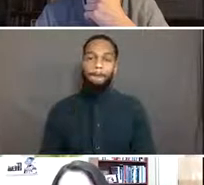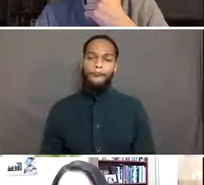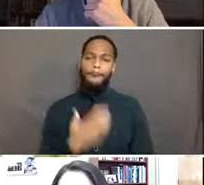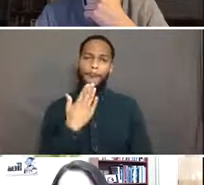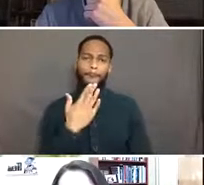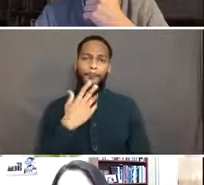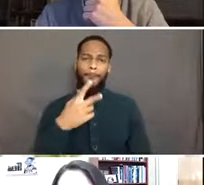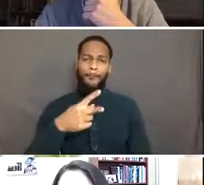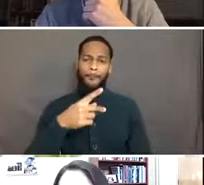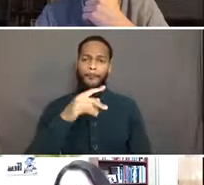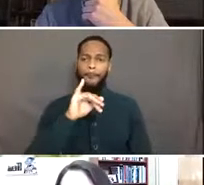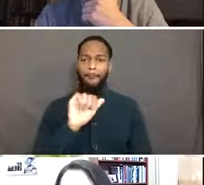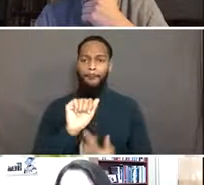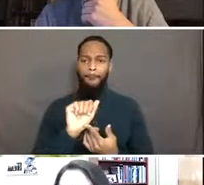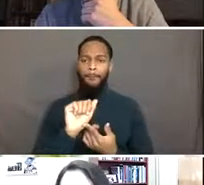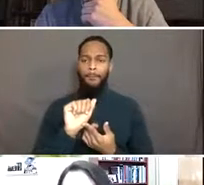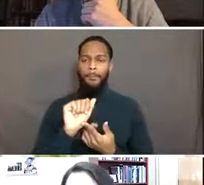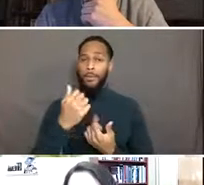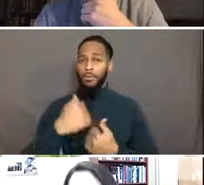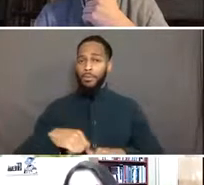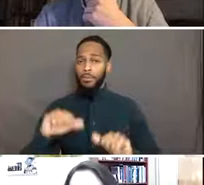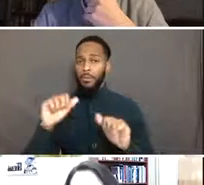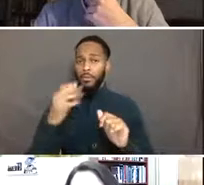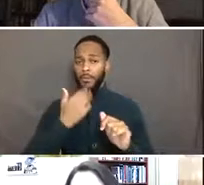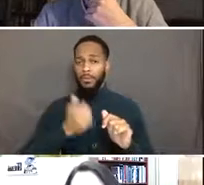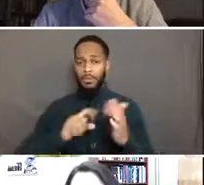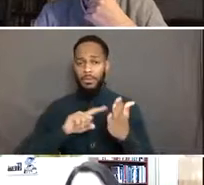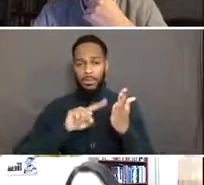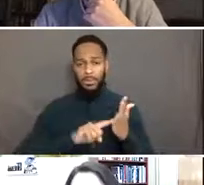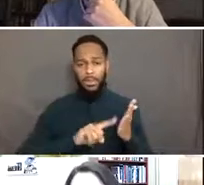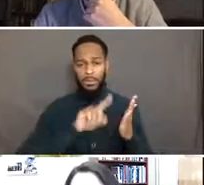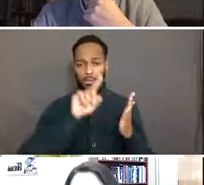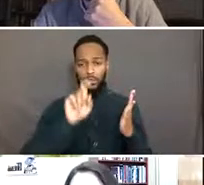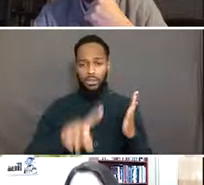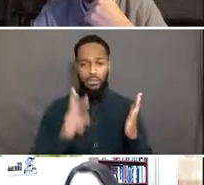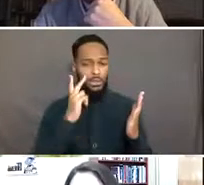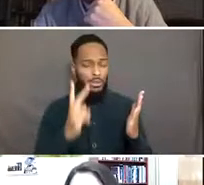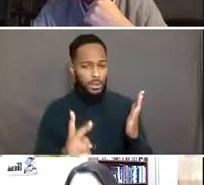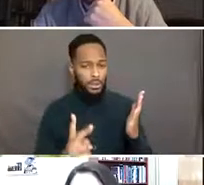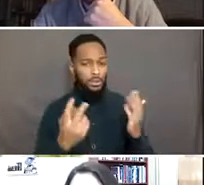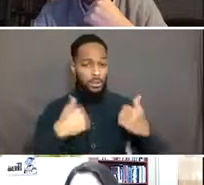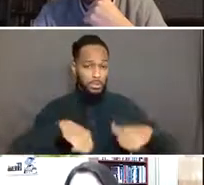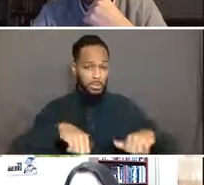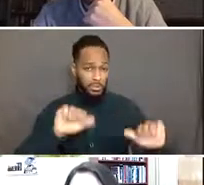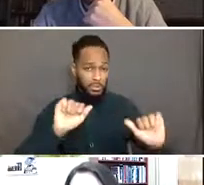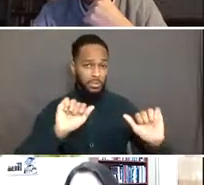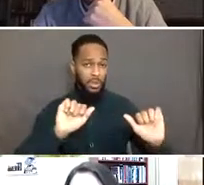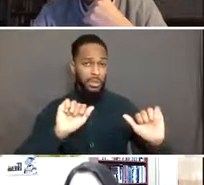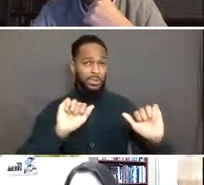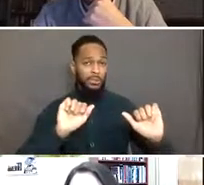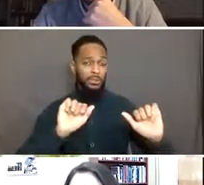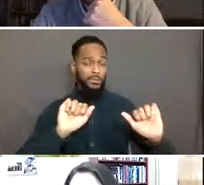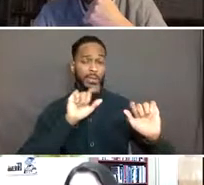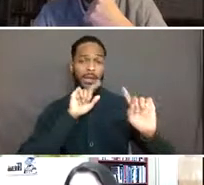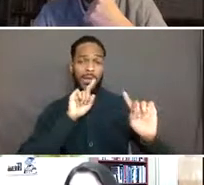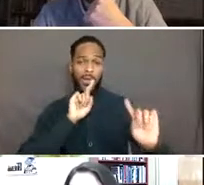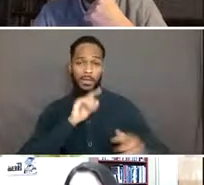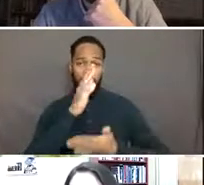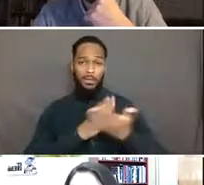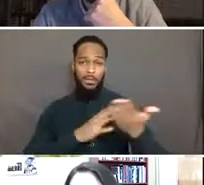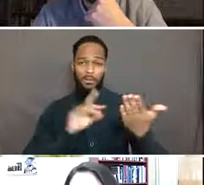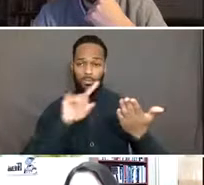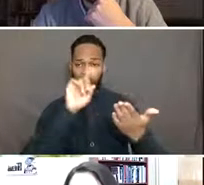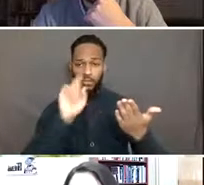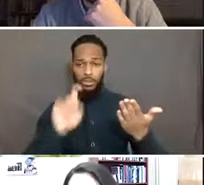my best to monitor the questions that are coming up, so I will attempt to address some of them in